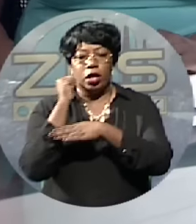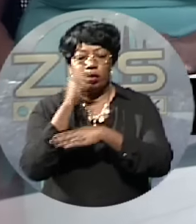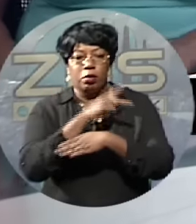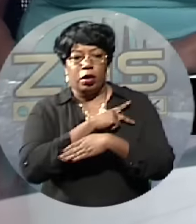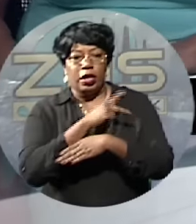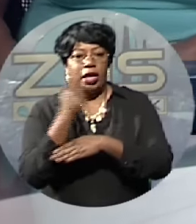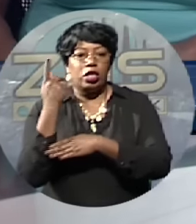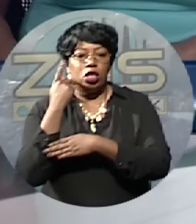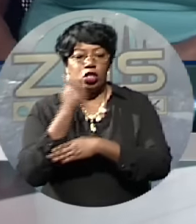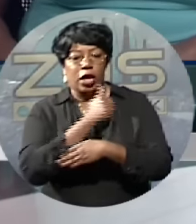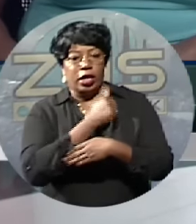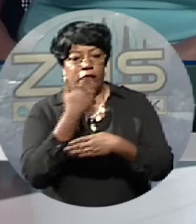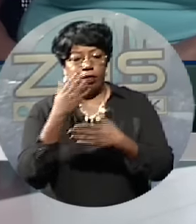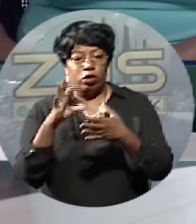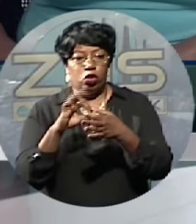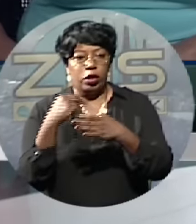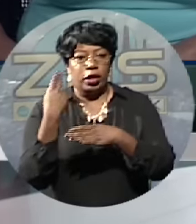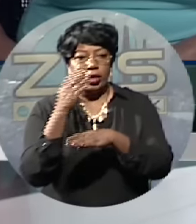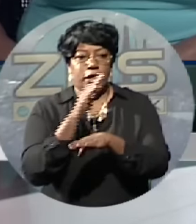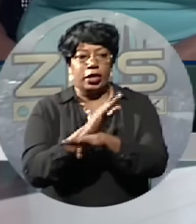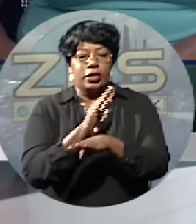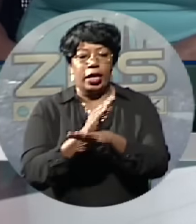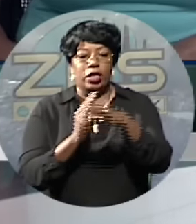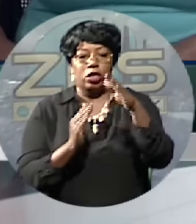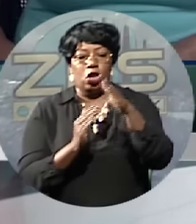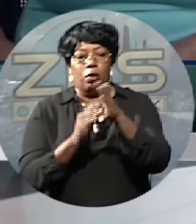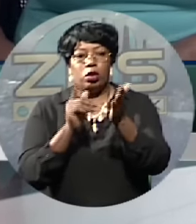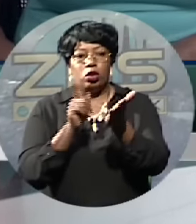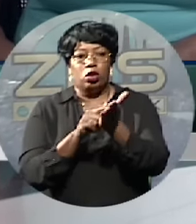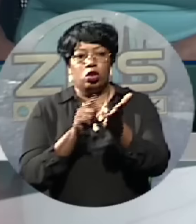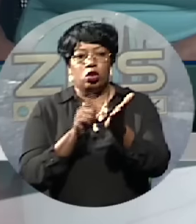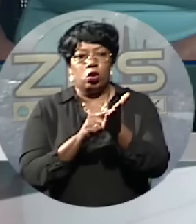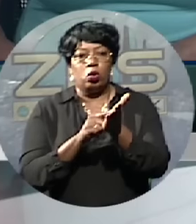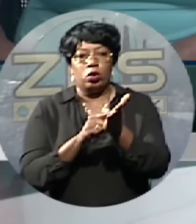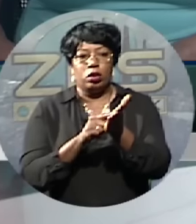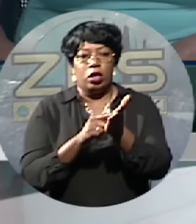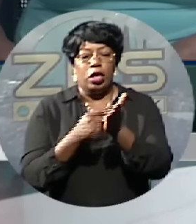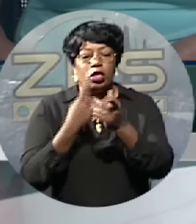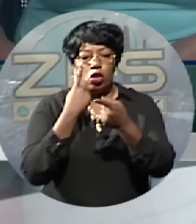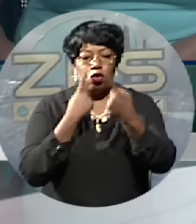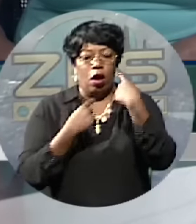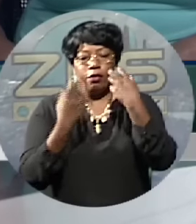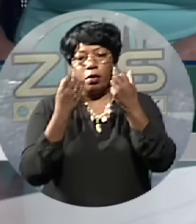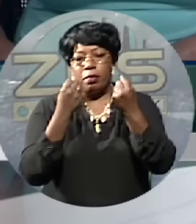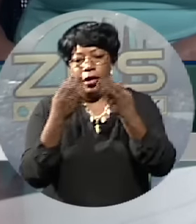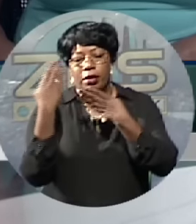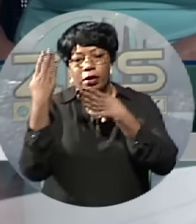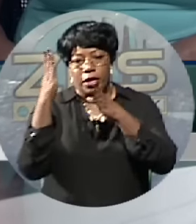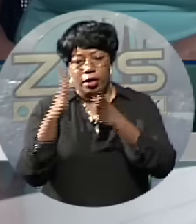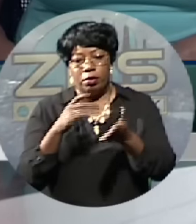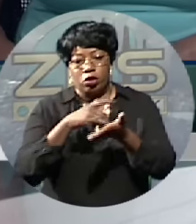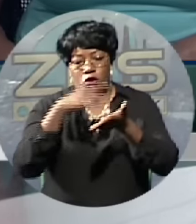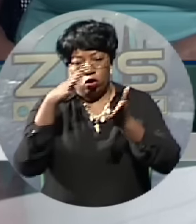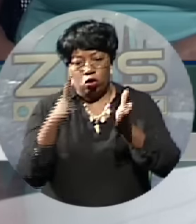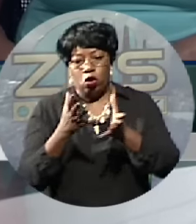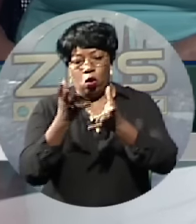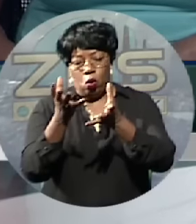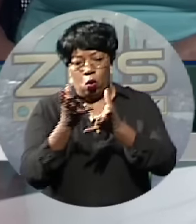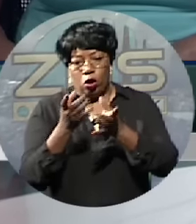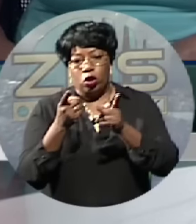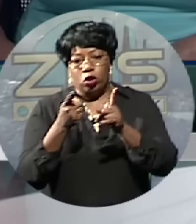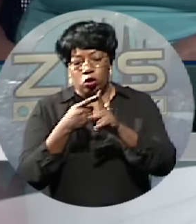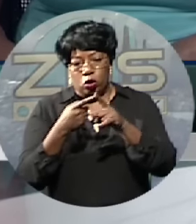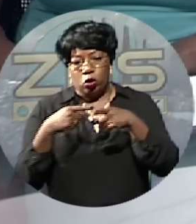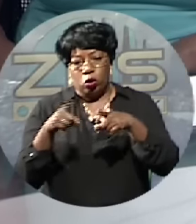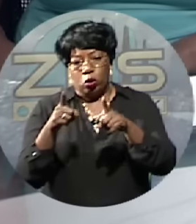Kish Latterly. Thanks so much for joining us tonight. Well, topping the news, it's been the cry of many Bahamians, students wanting to